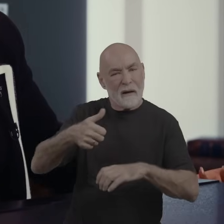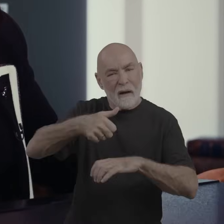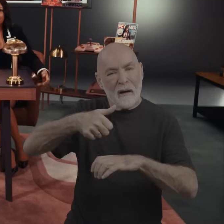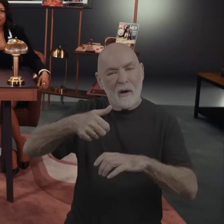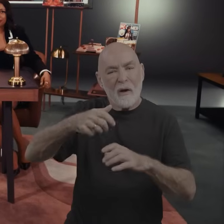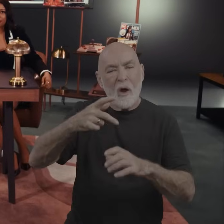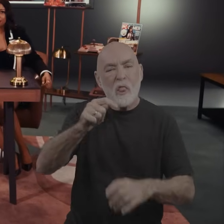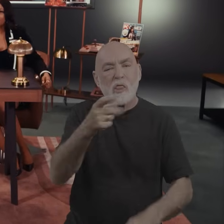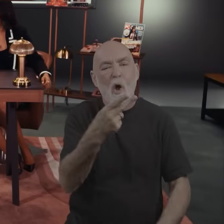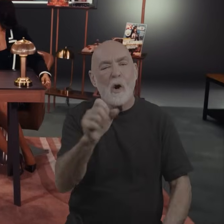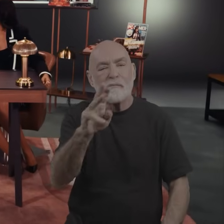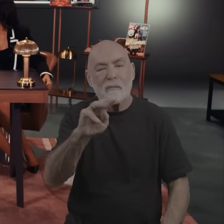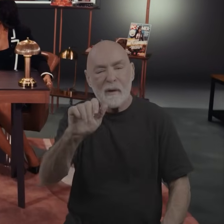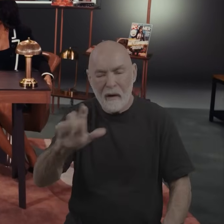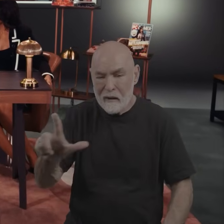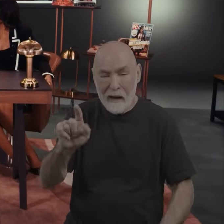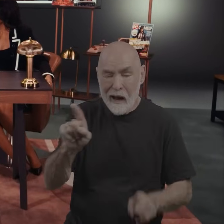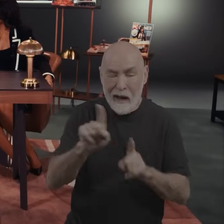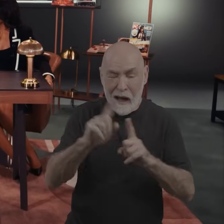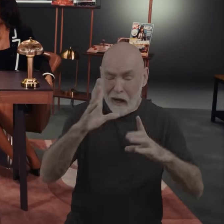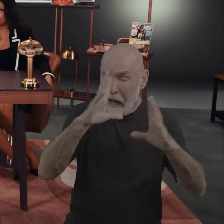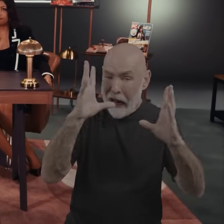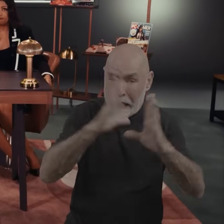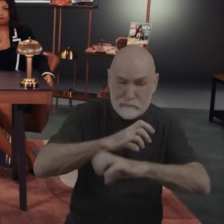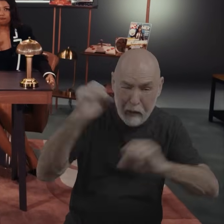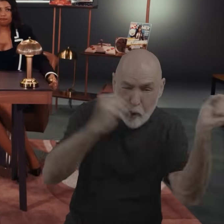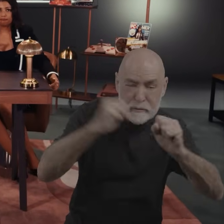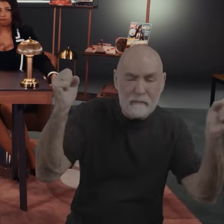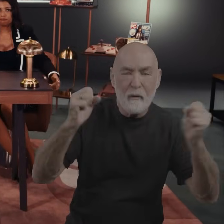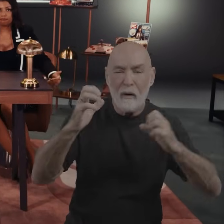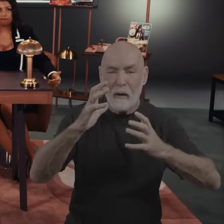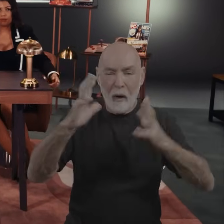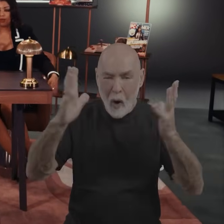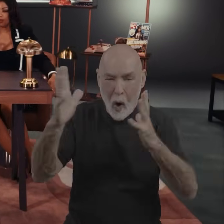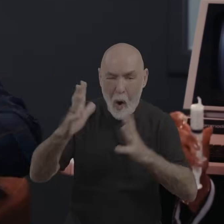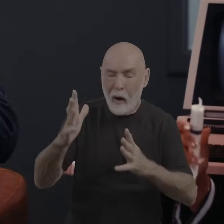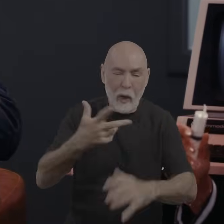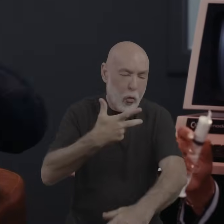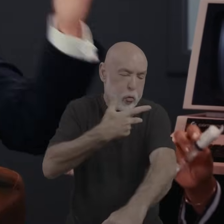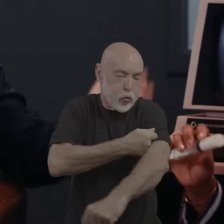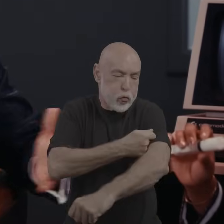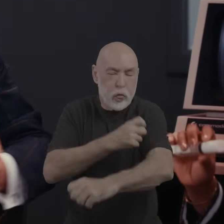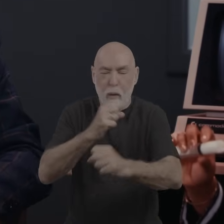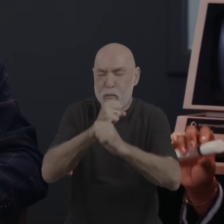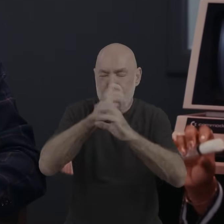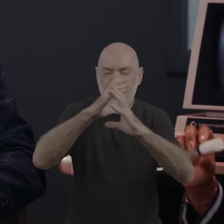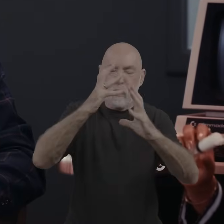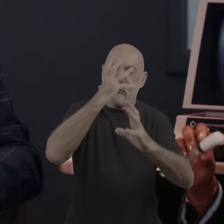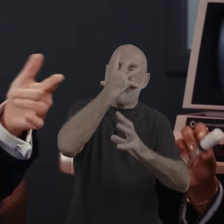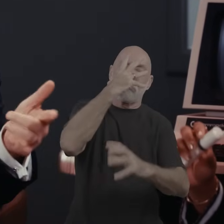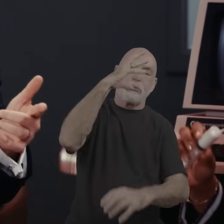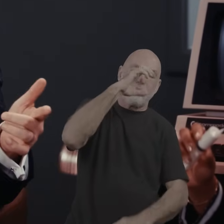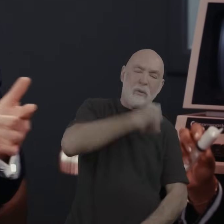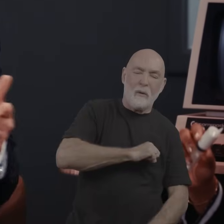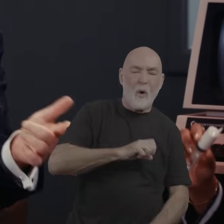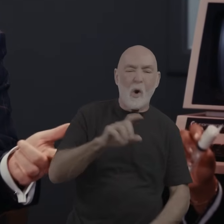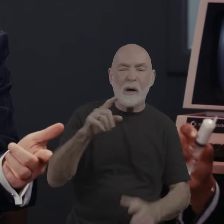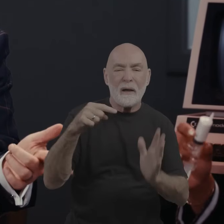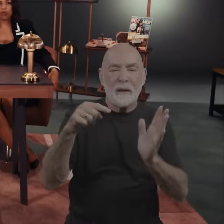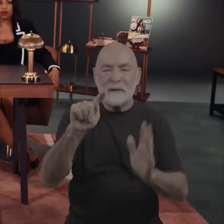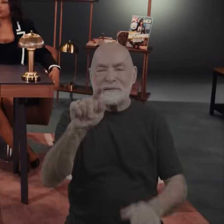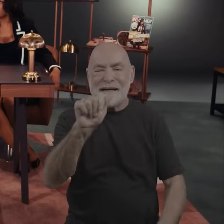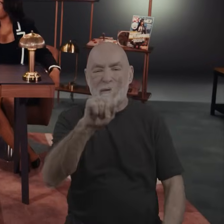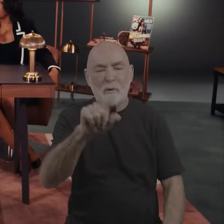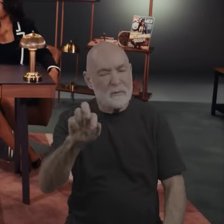thermal paste. Oh, wait, let me guess. It doubles as like a plastic explosive, or maybe it's a potent tranquilizing gas, or is that just like another